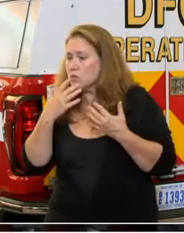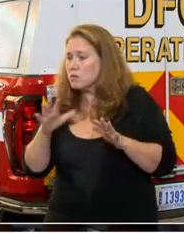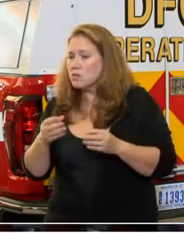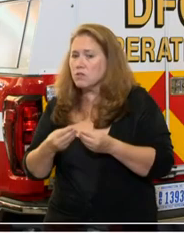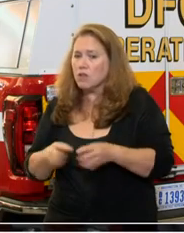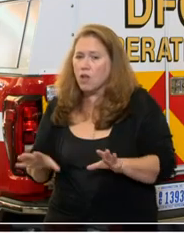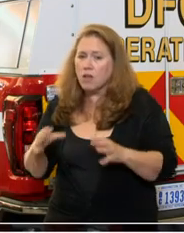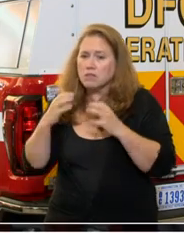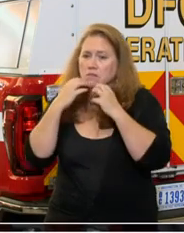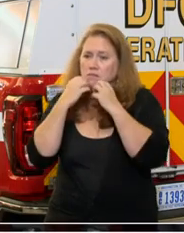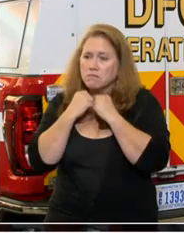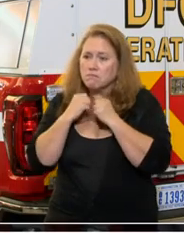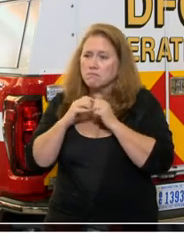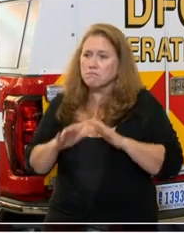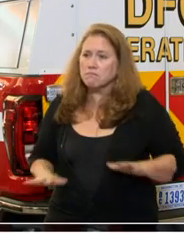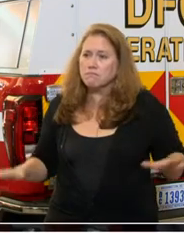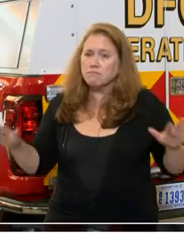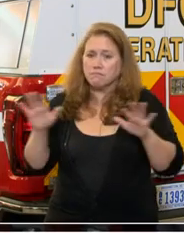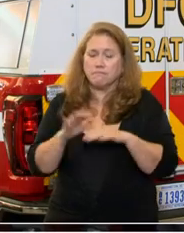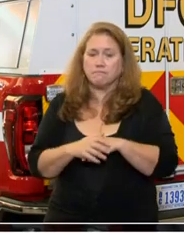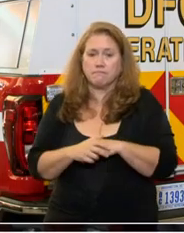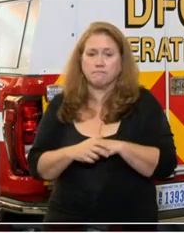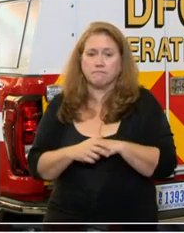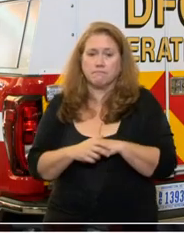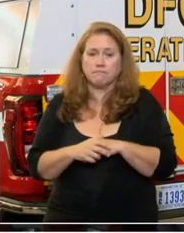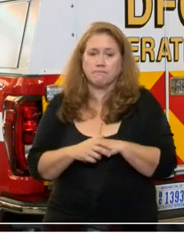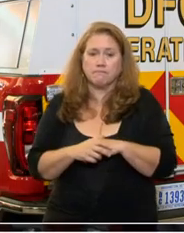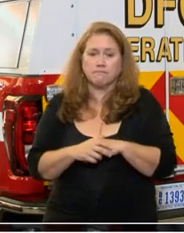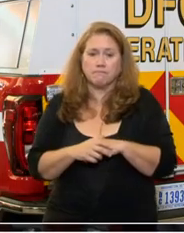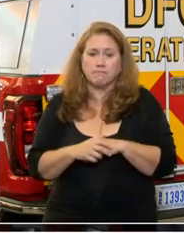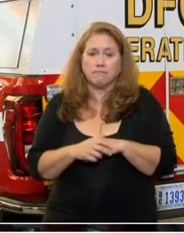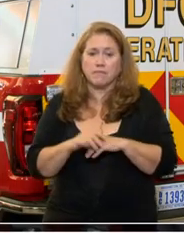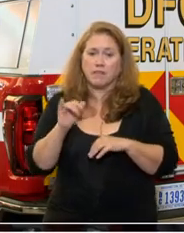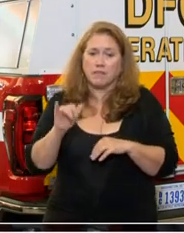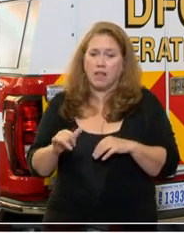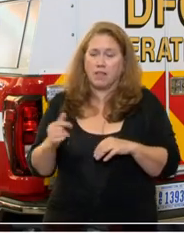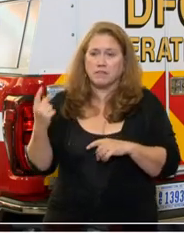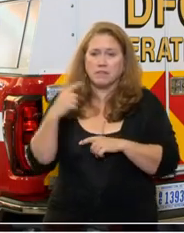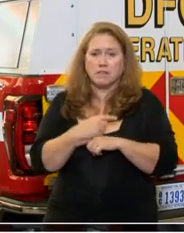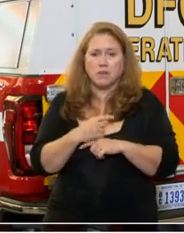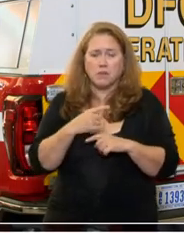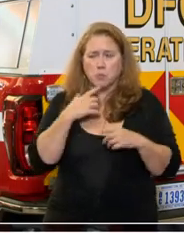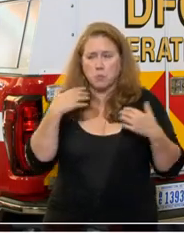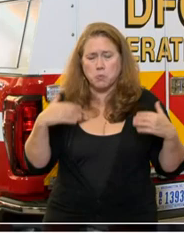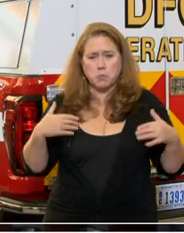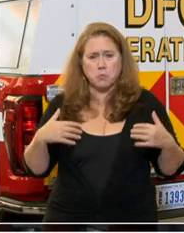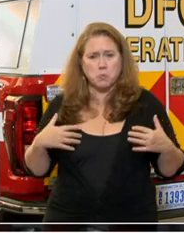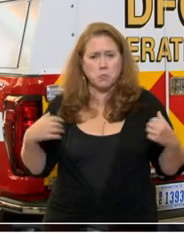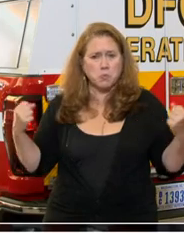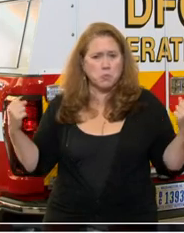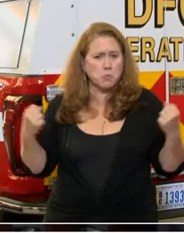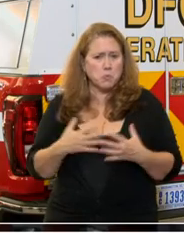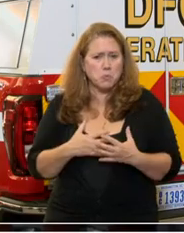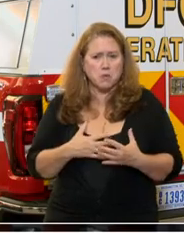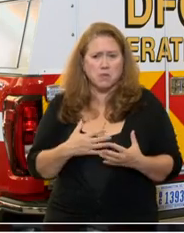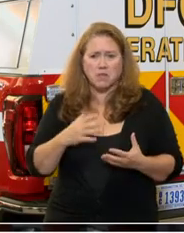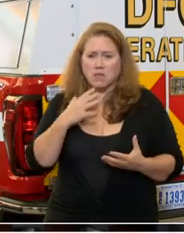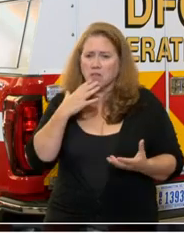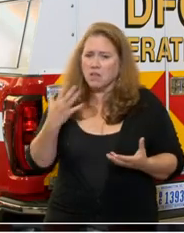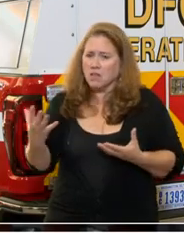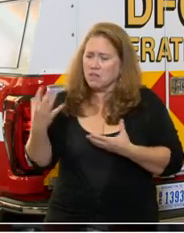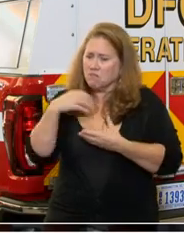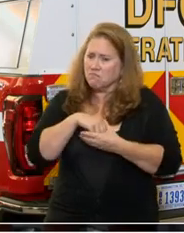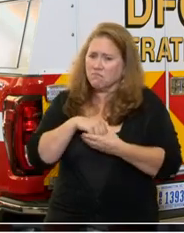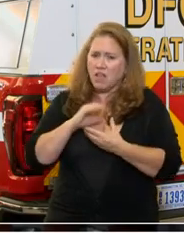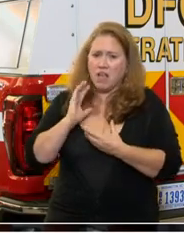our DNA. That is part of what we'll never forget. The other part is that we